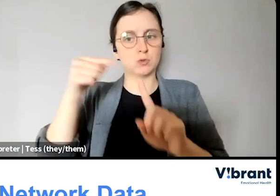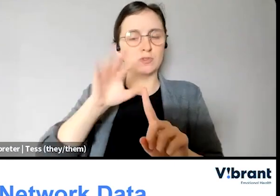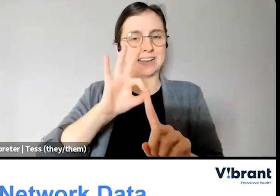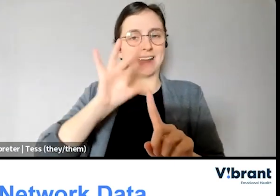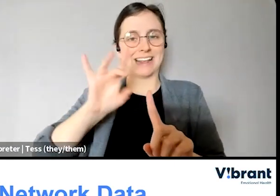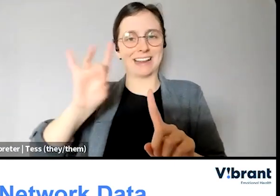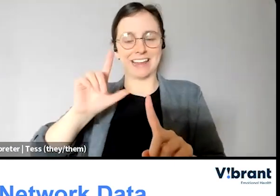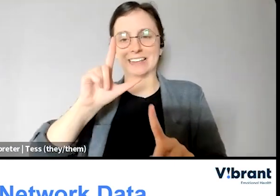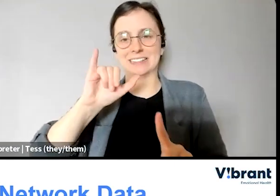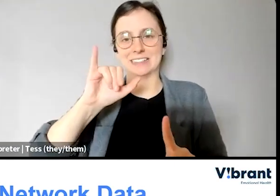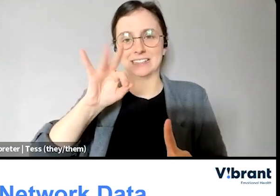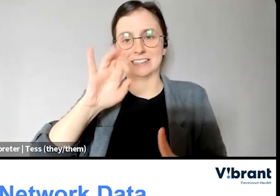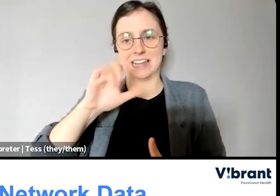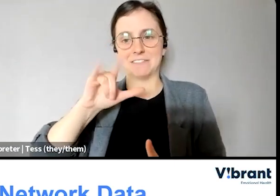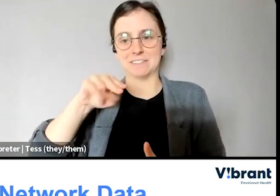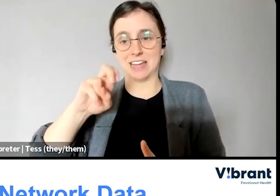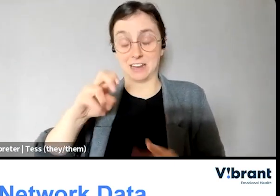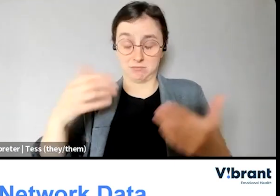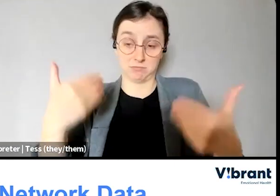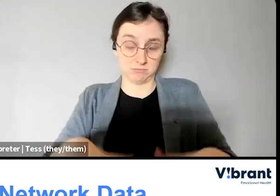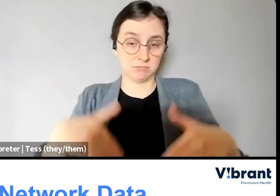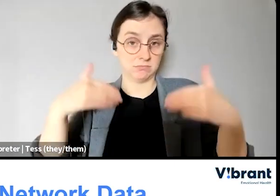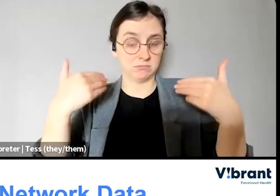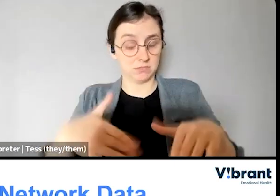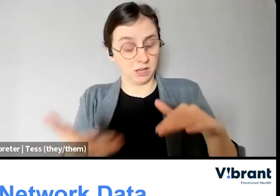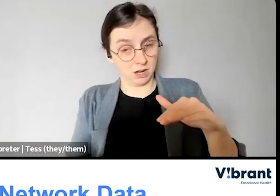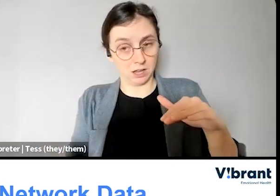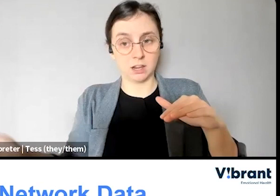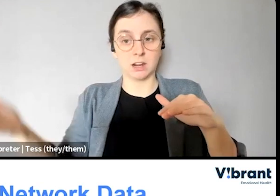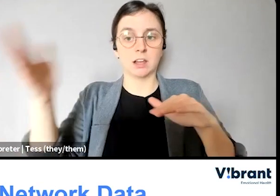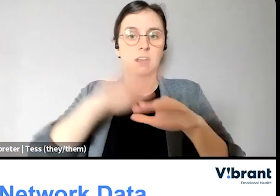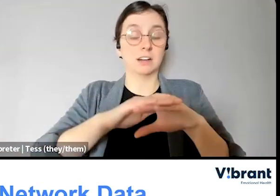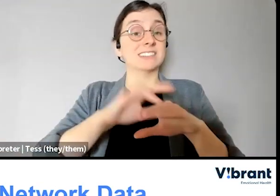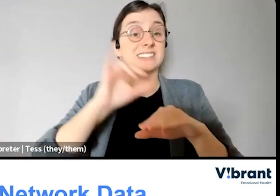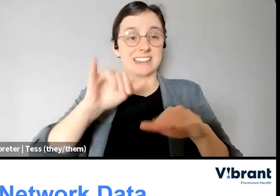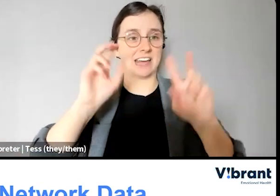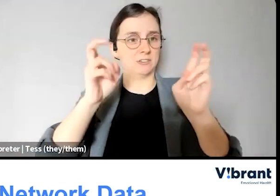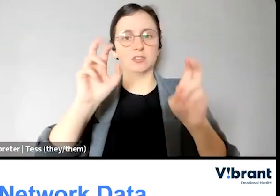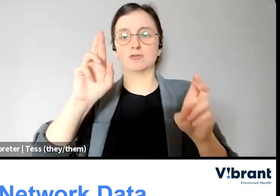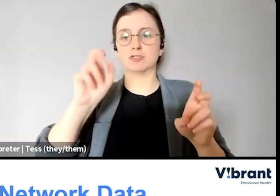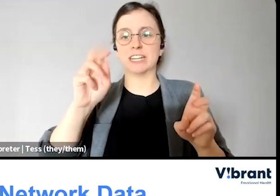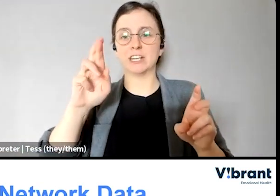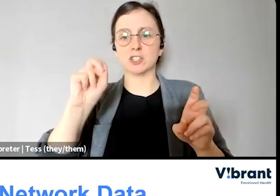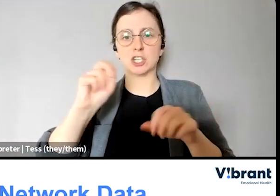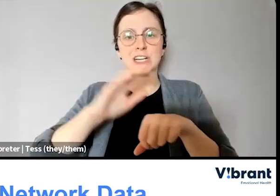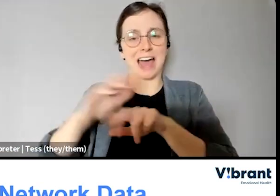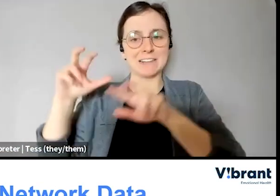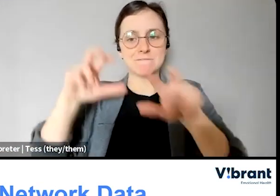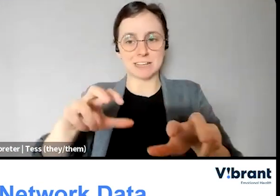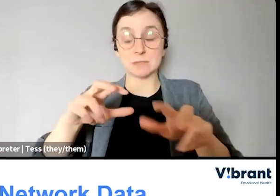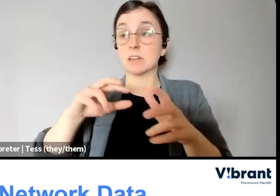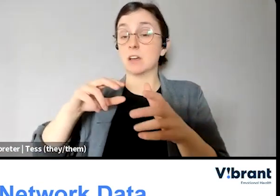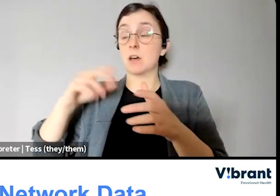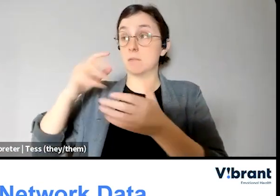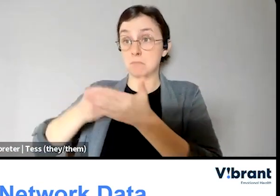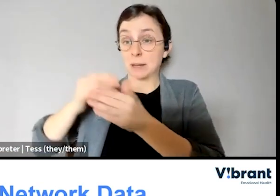Lifeline. And that's a major increase. And that return on investment allows us to get to these contacts faster.